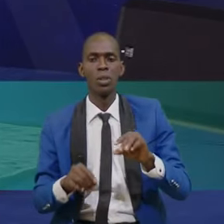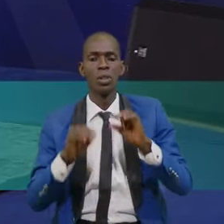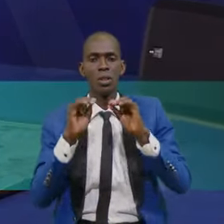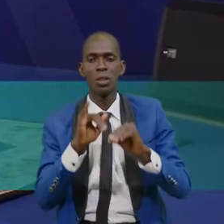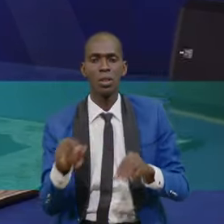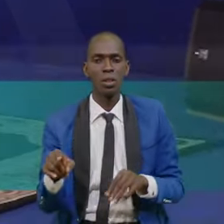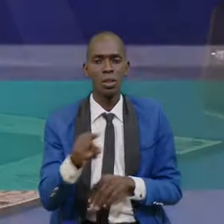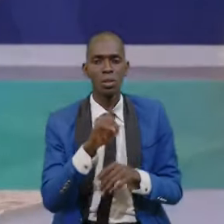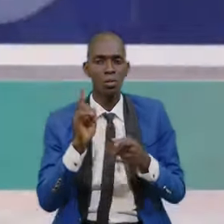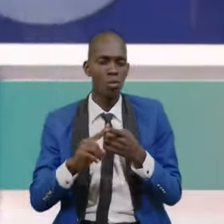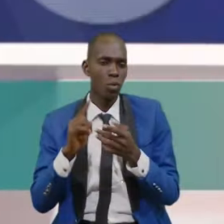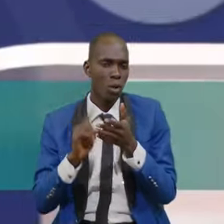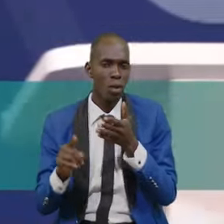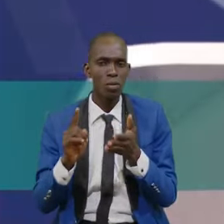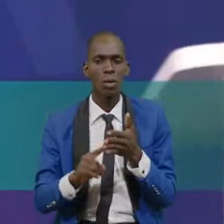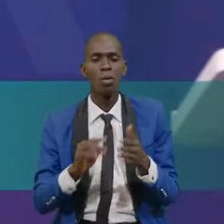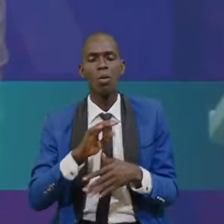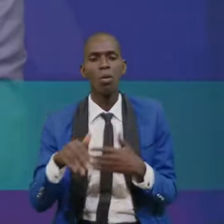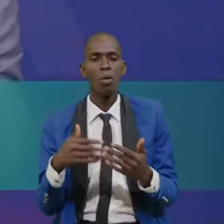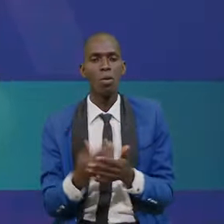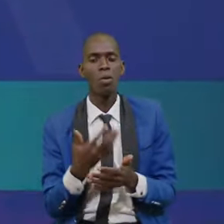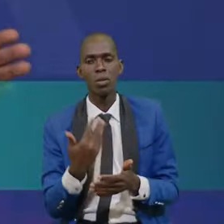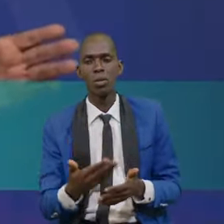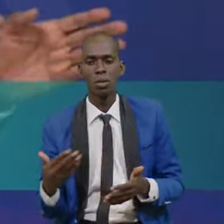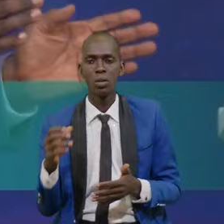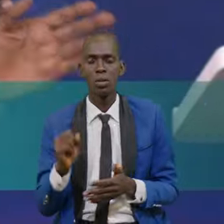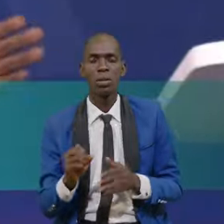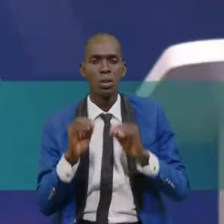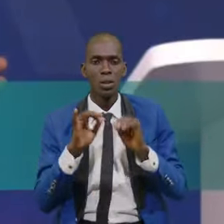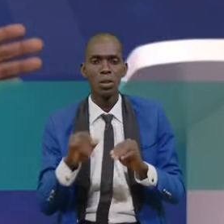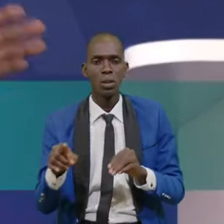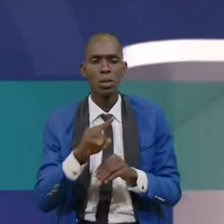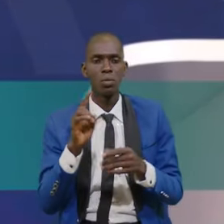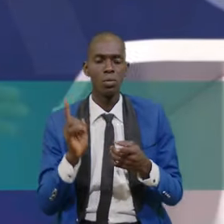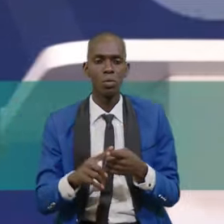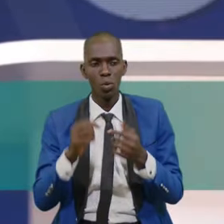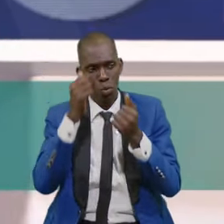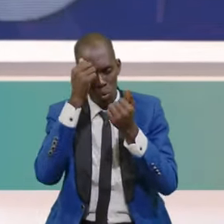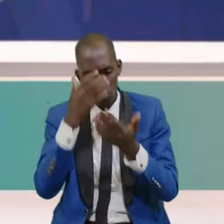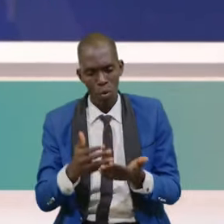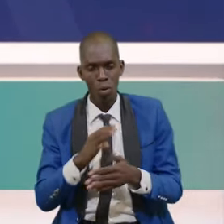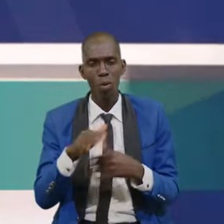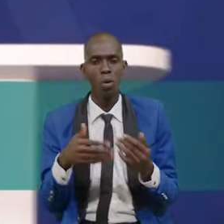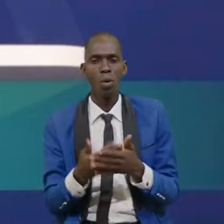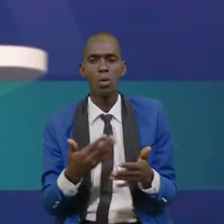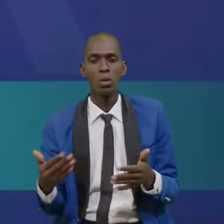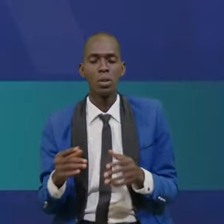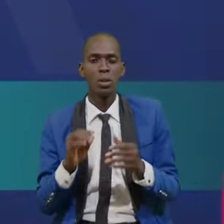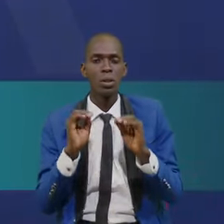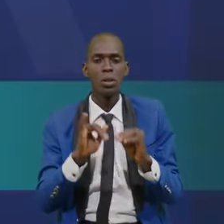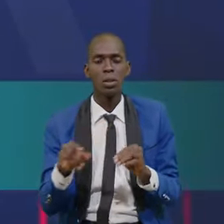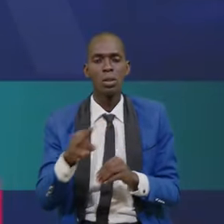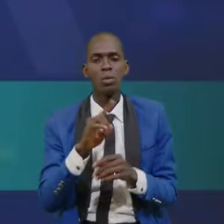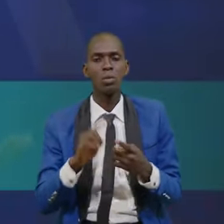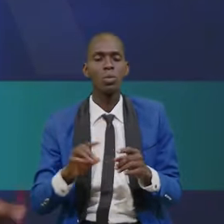to observe all things, teaching them to obey all things, teaching them to do